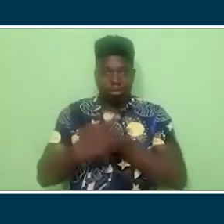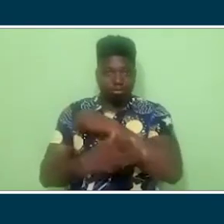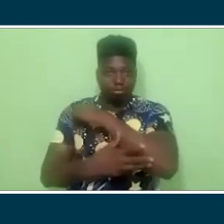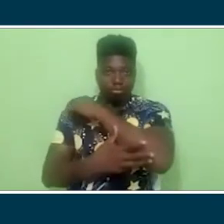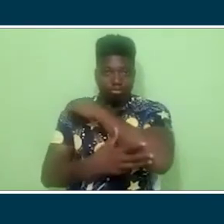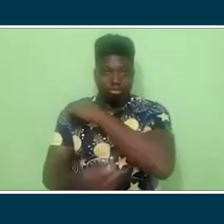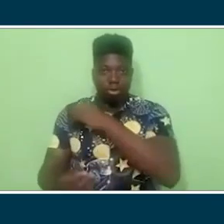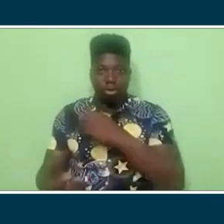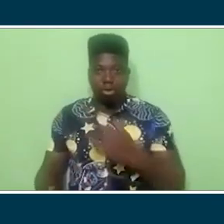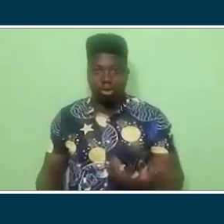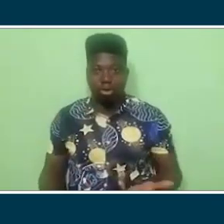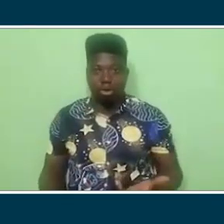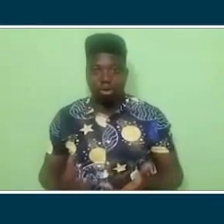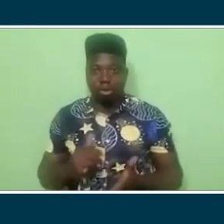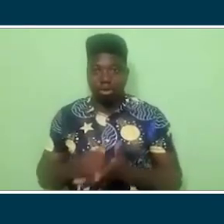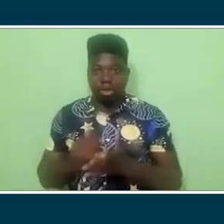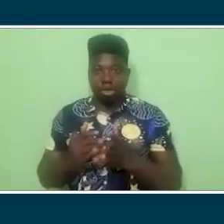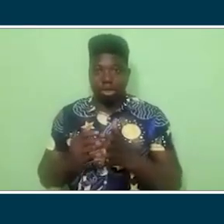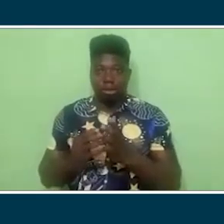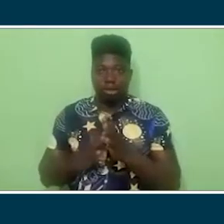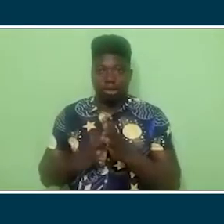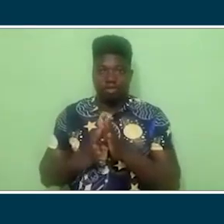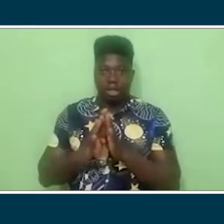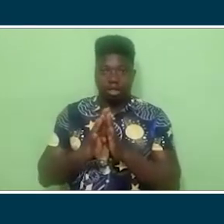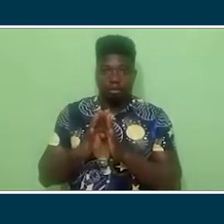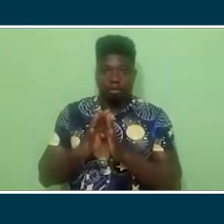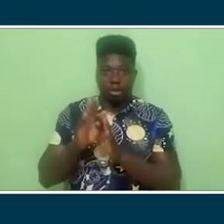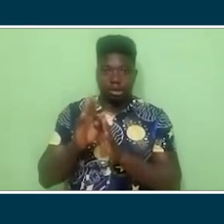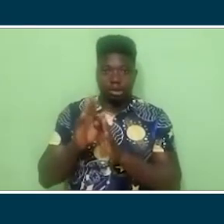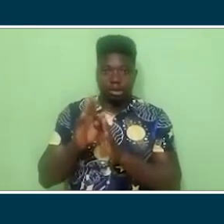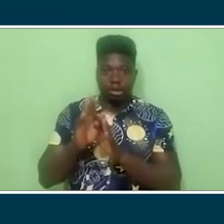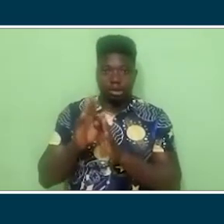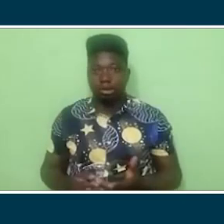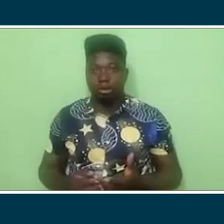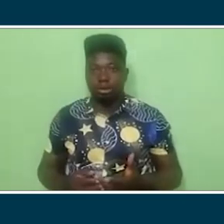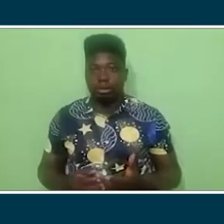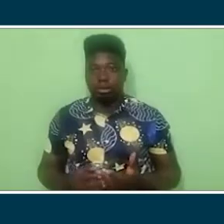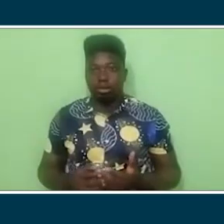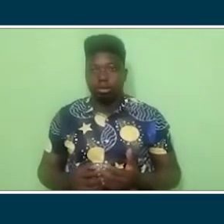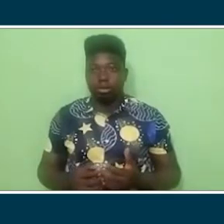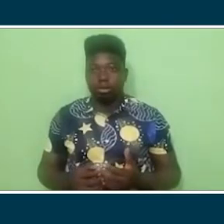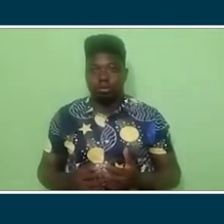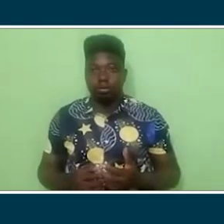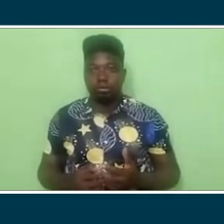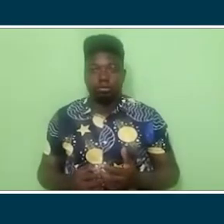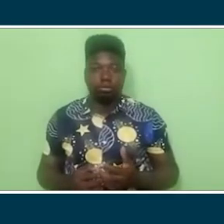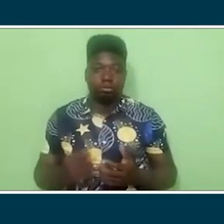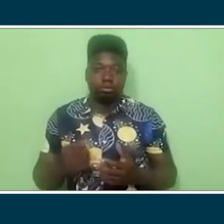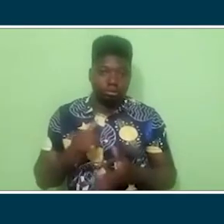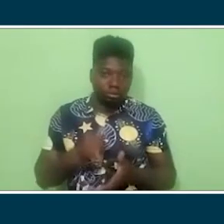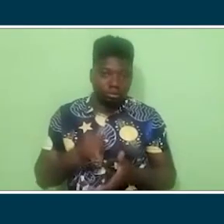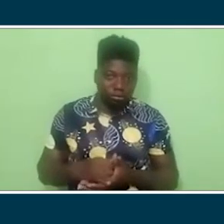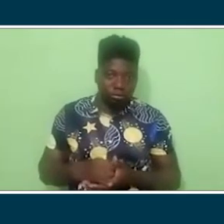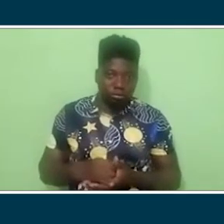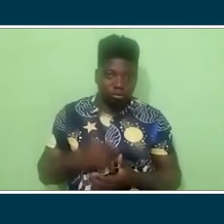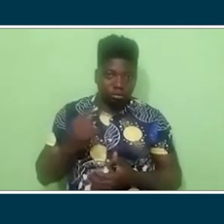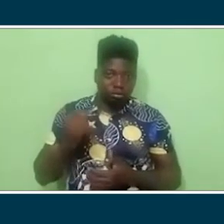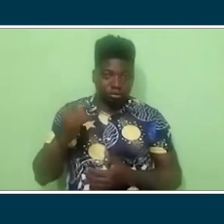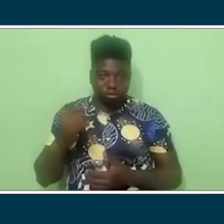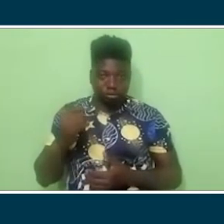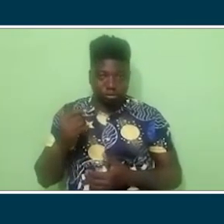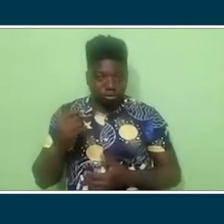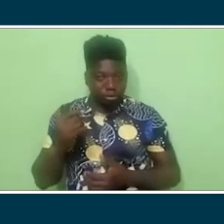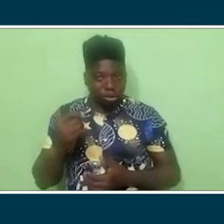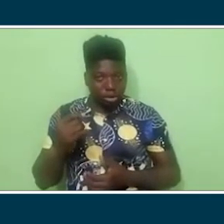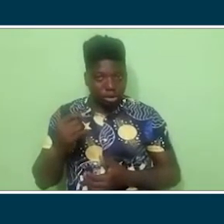communities developing a rigorous ethic and a rigorous political analysis, we're just taking identity and saying my identity is